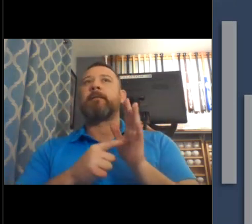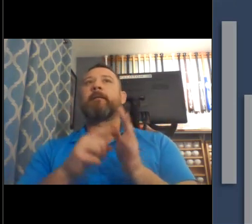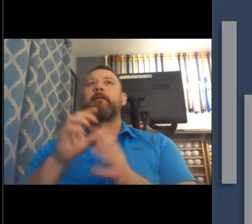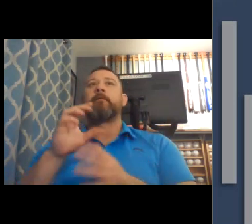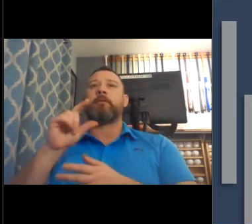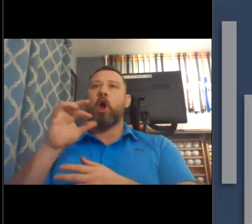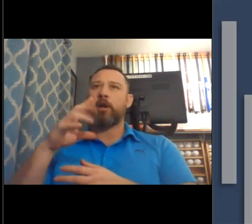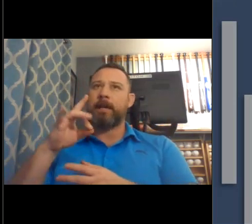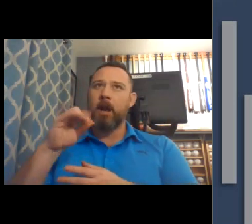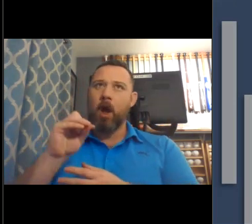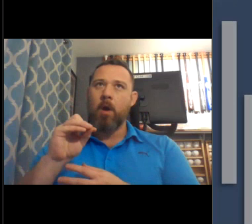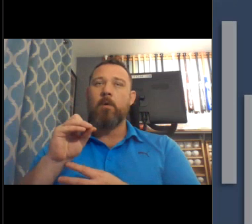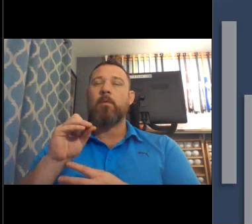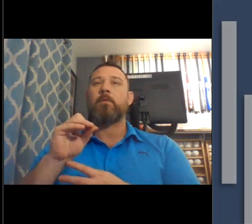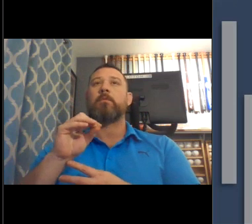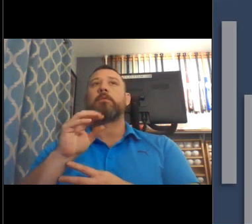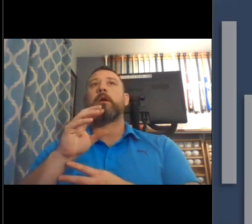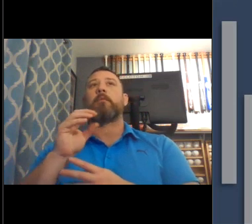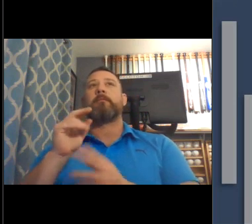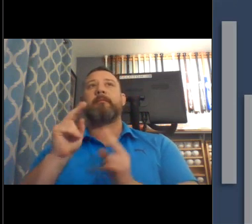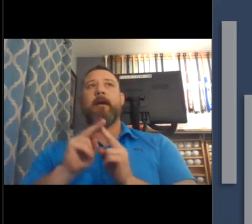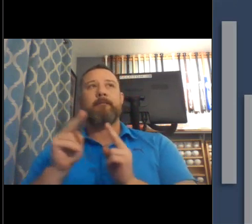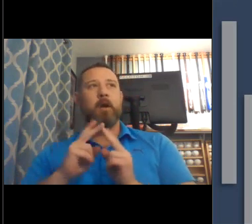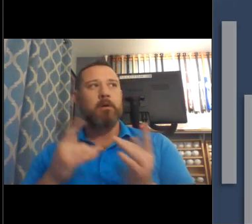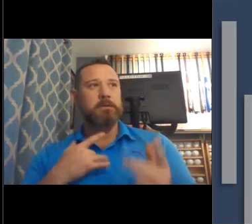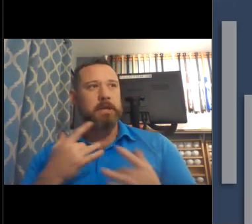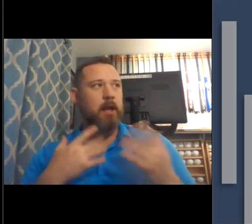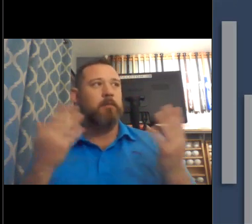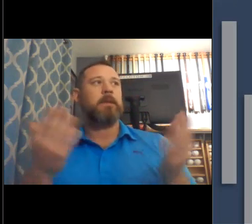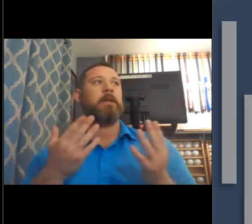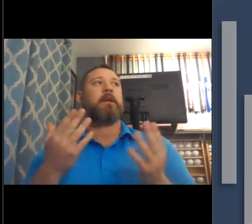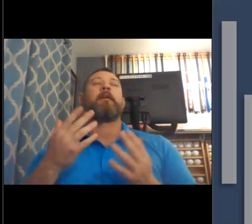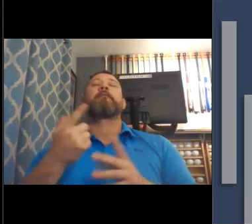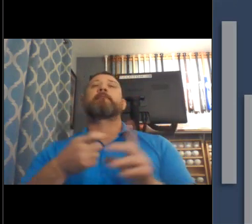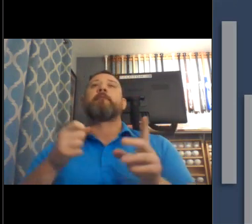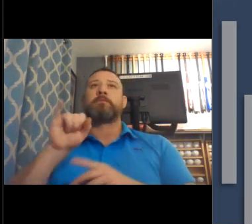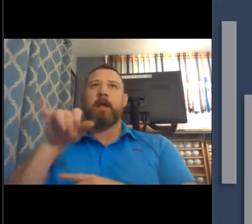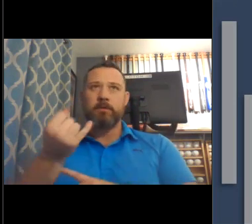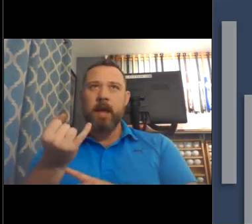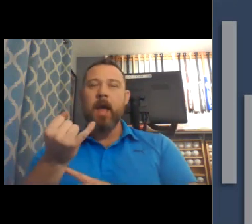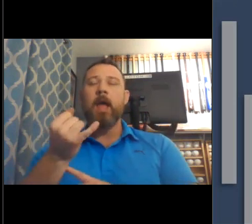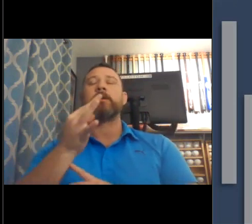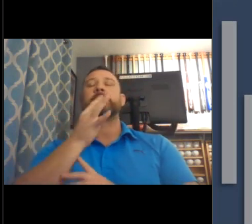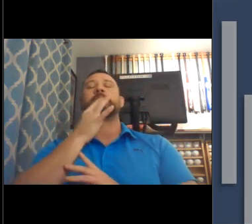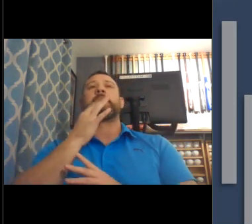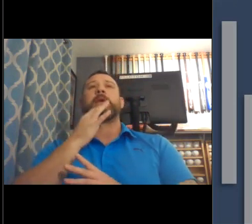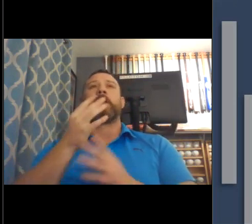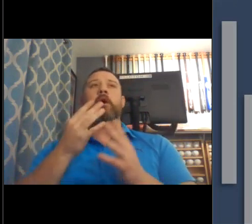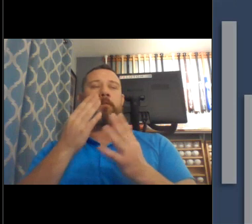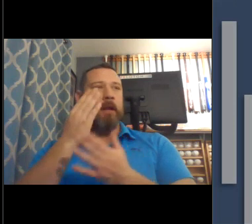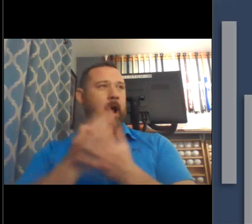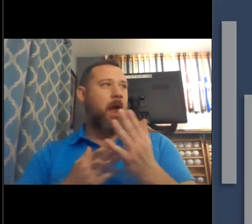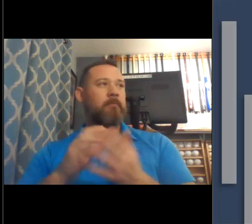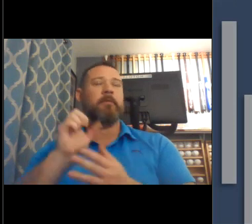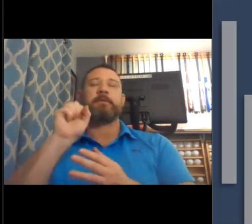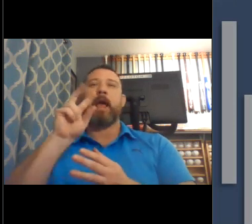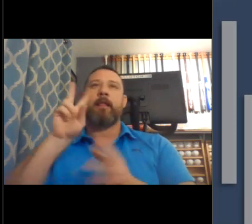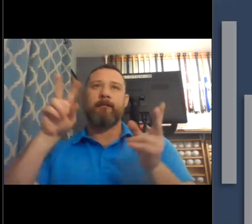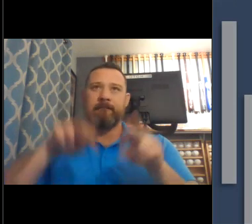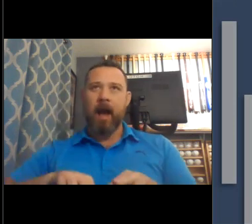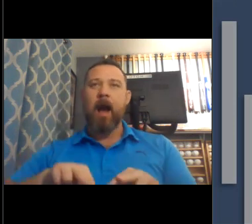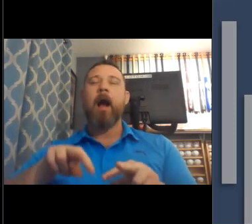Guardino, and am very excited to be here from San Jose, speaking on behalf of the Santa Clara Valley Transportation Authority for